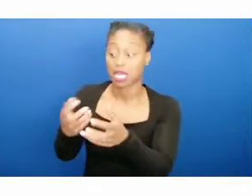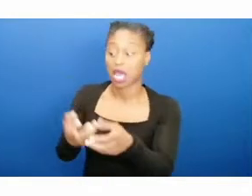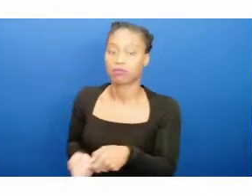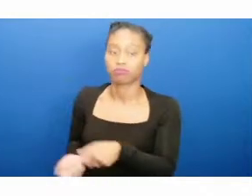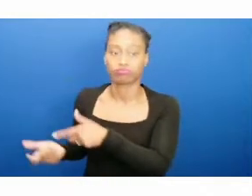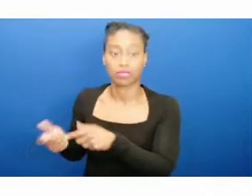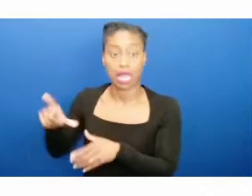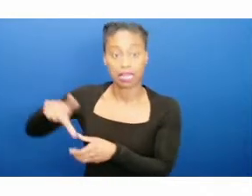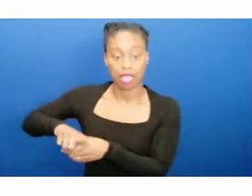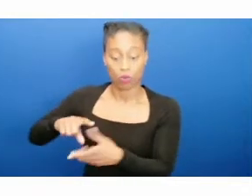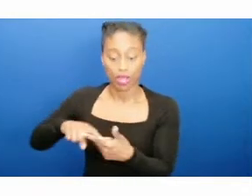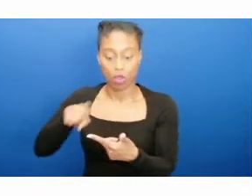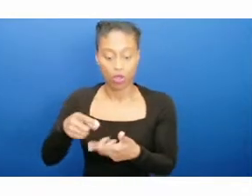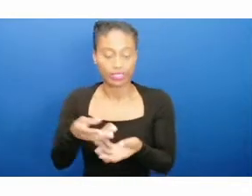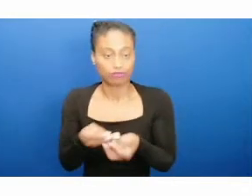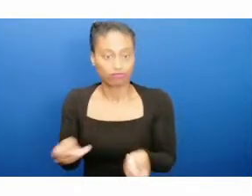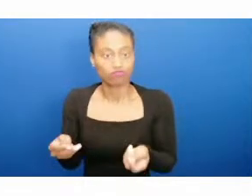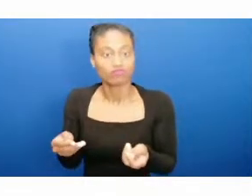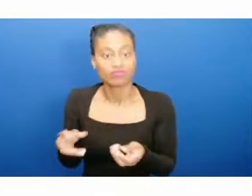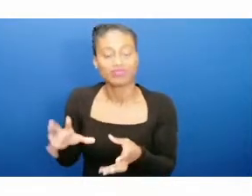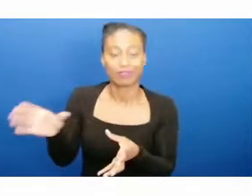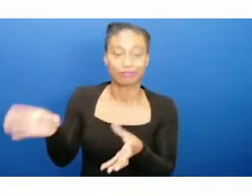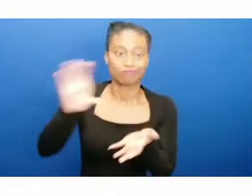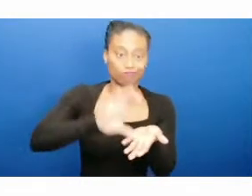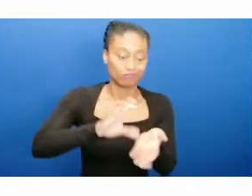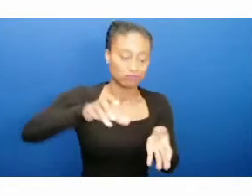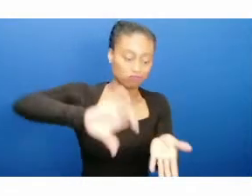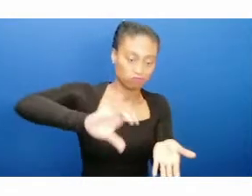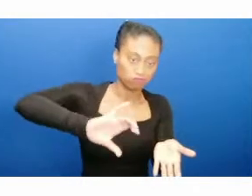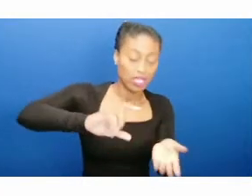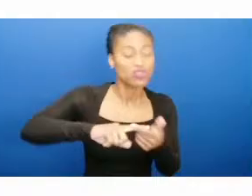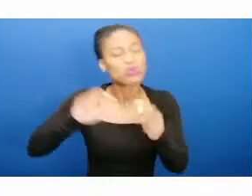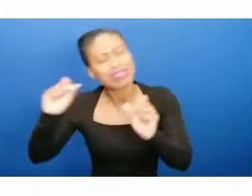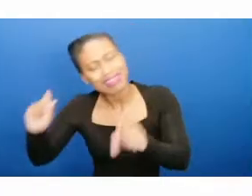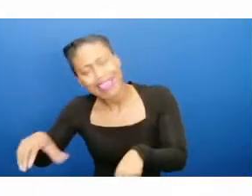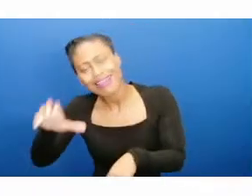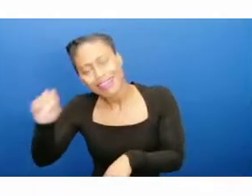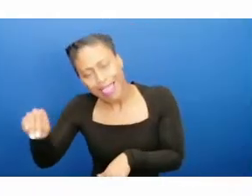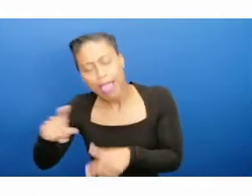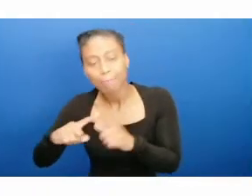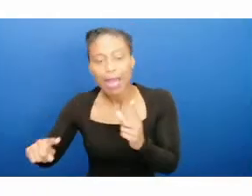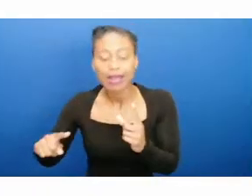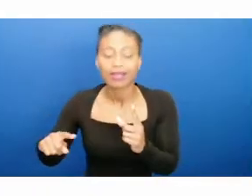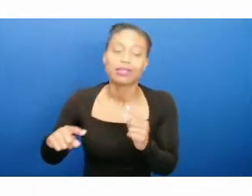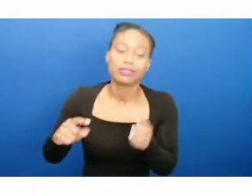and cooking it yourself is more affordable. Usually you get more bang for your buck.